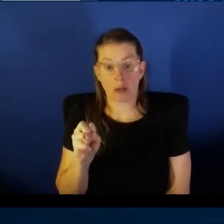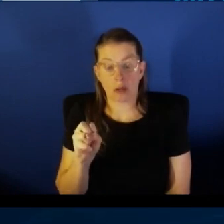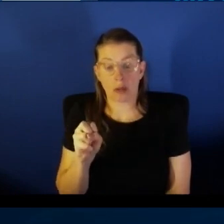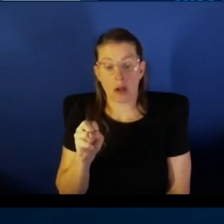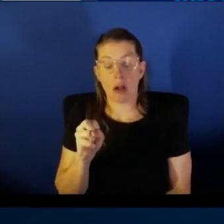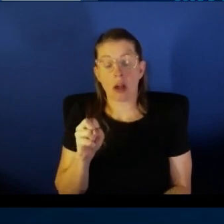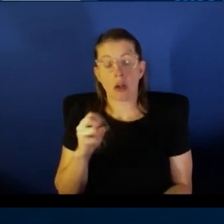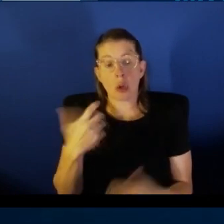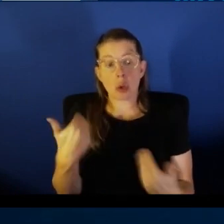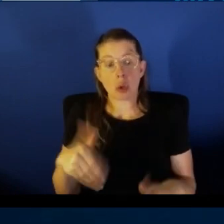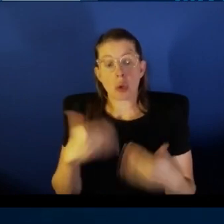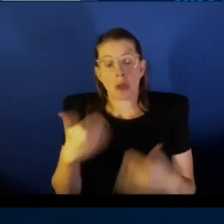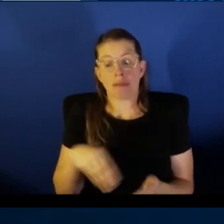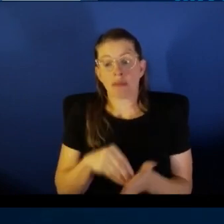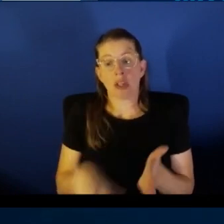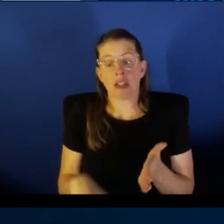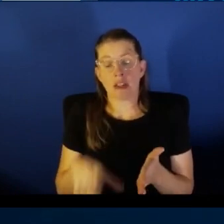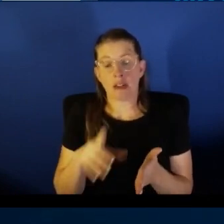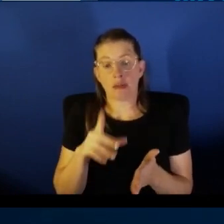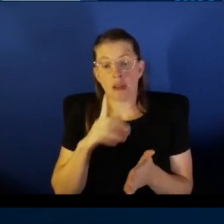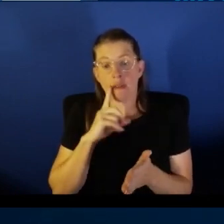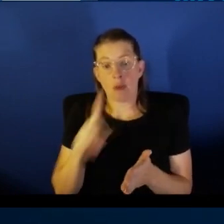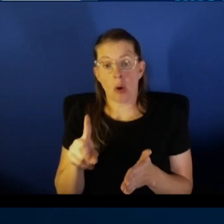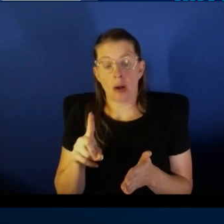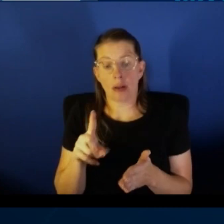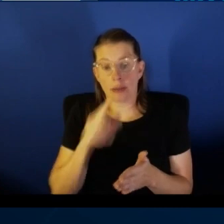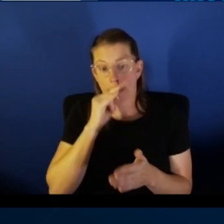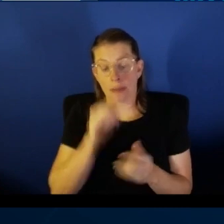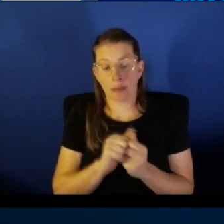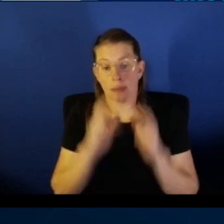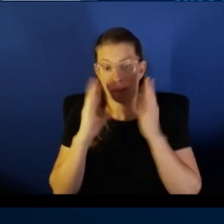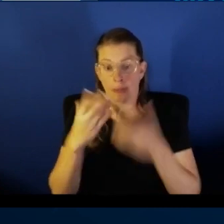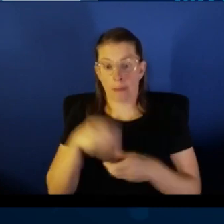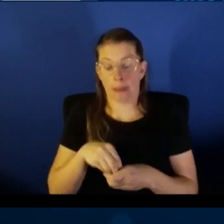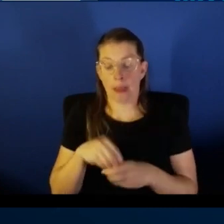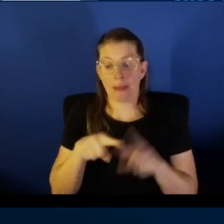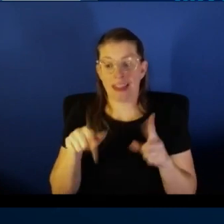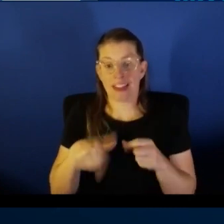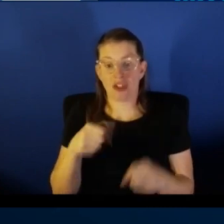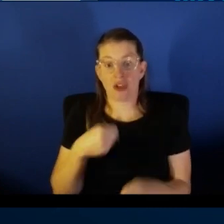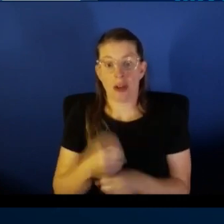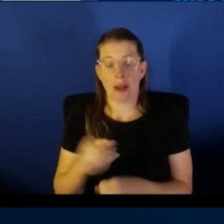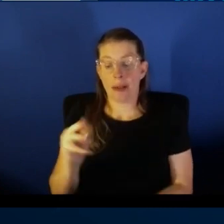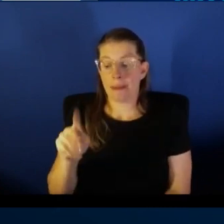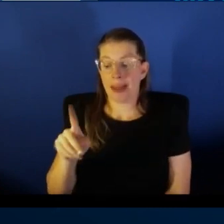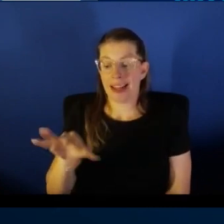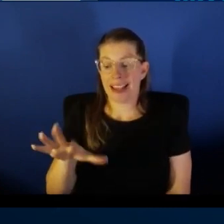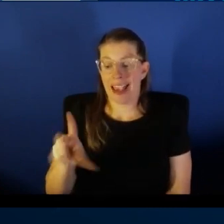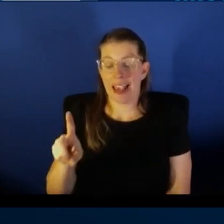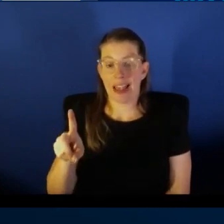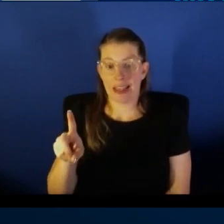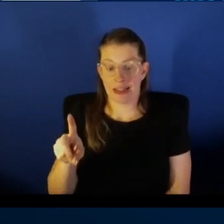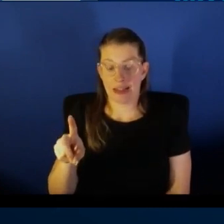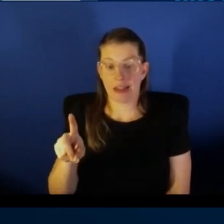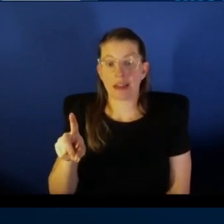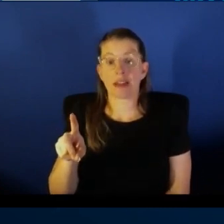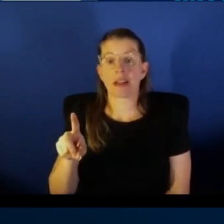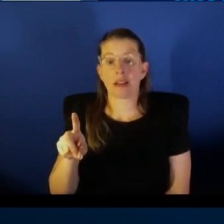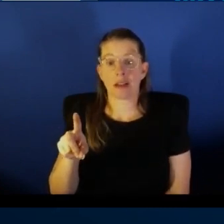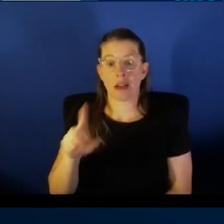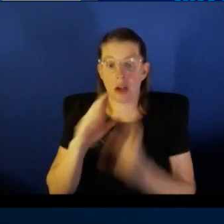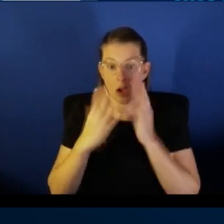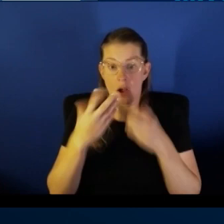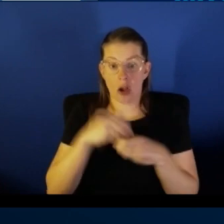cost of caring for kids with autism, but just this year it marked a major milestone. Medicaid now covers treatments for children with autism in all